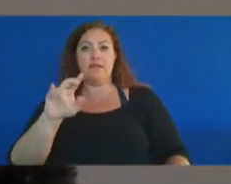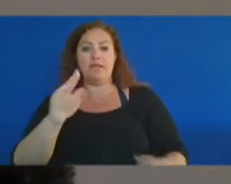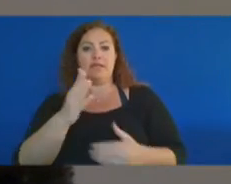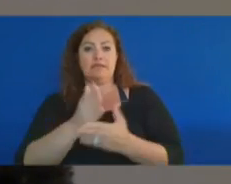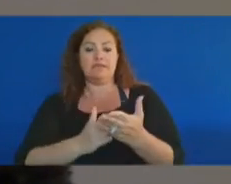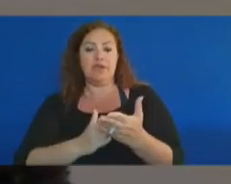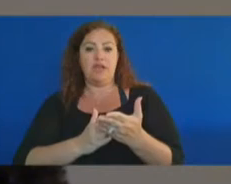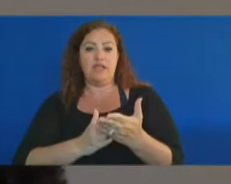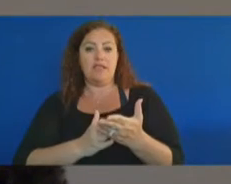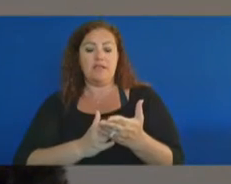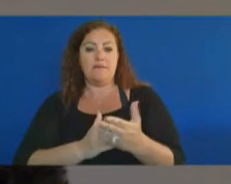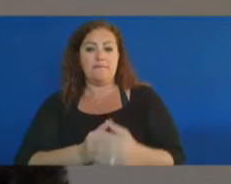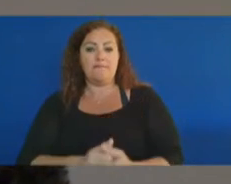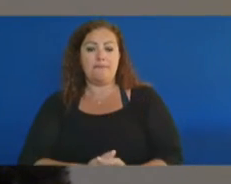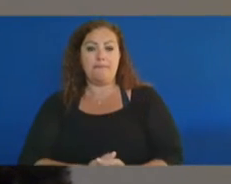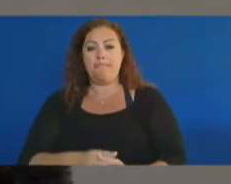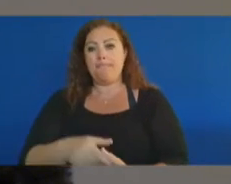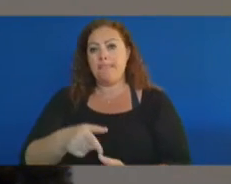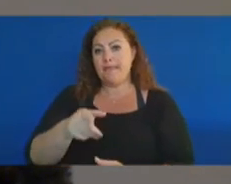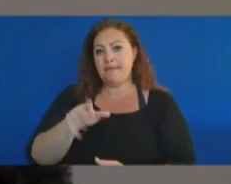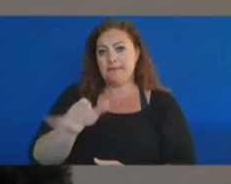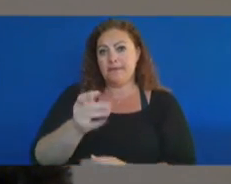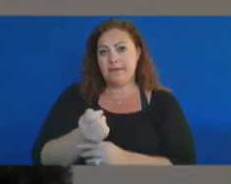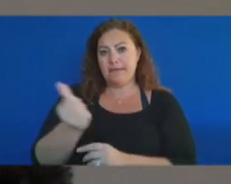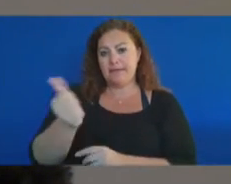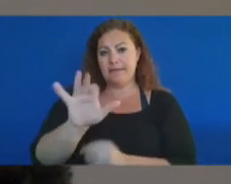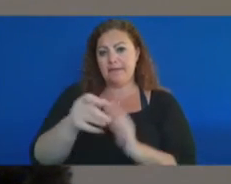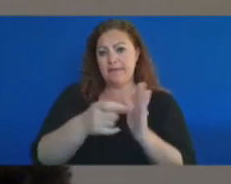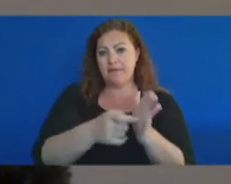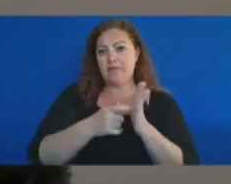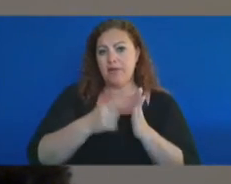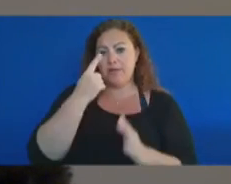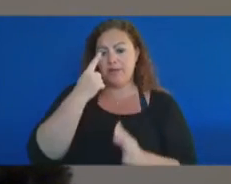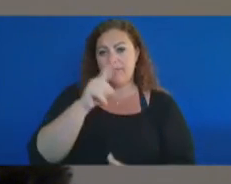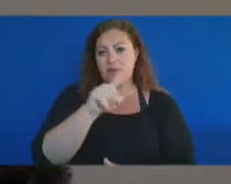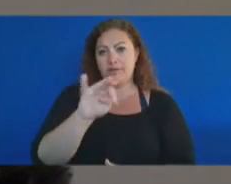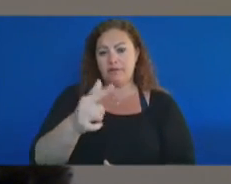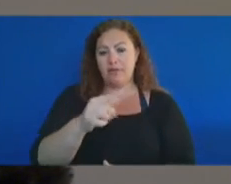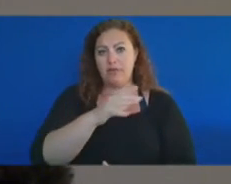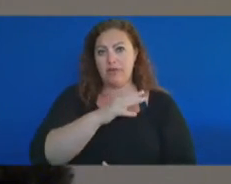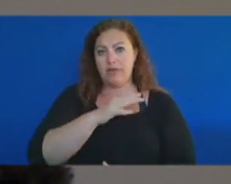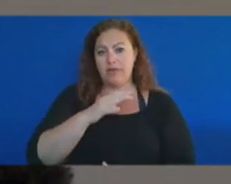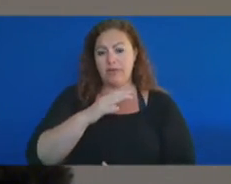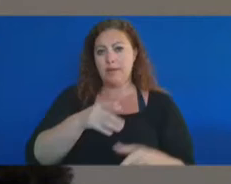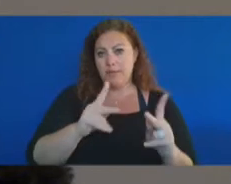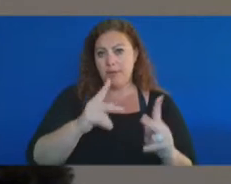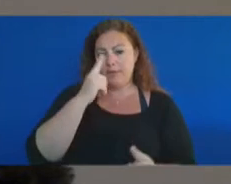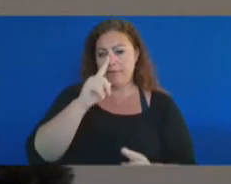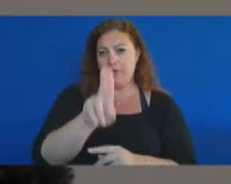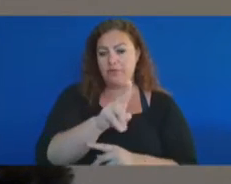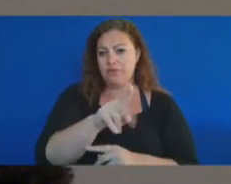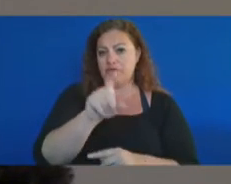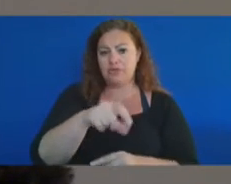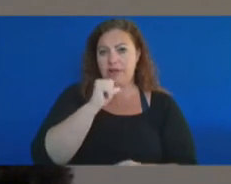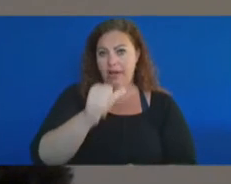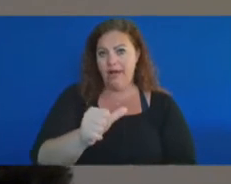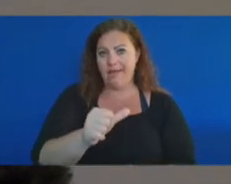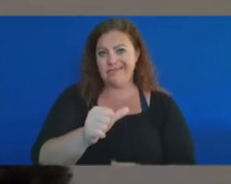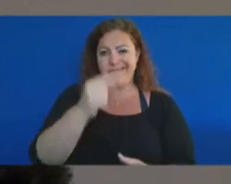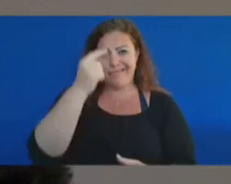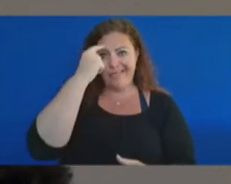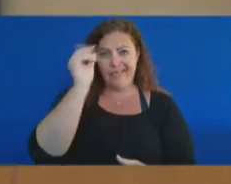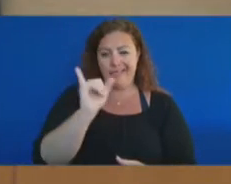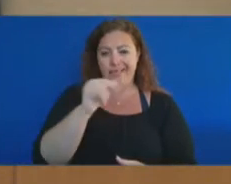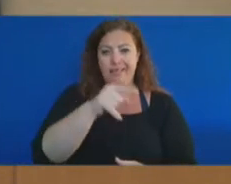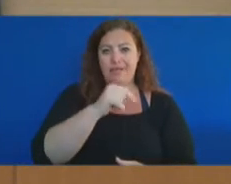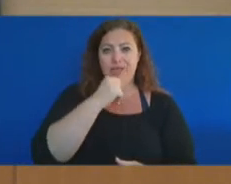so the deletion of the requirement for a zoning permit for use should not be construed as you don't need to take an